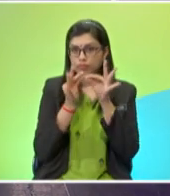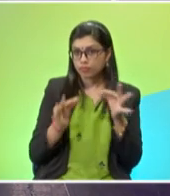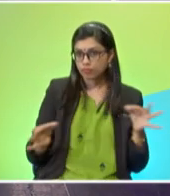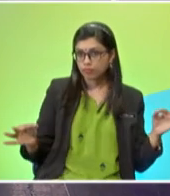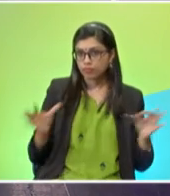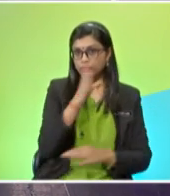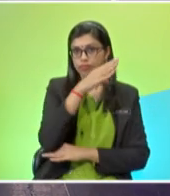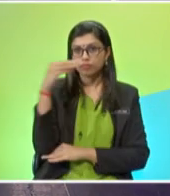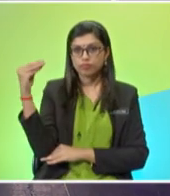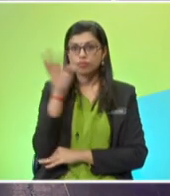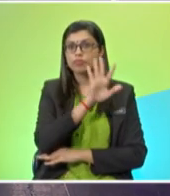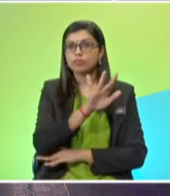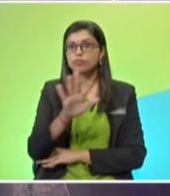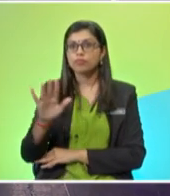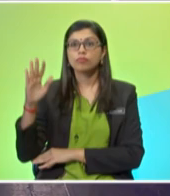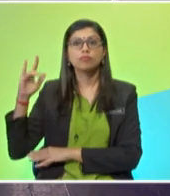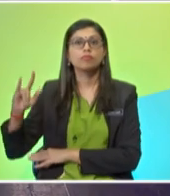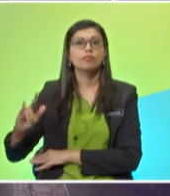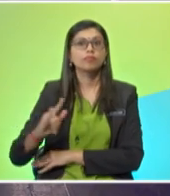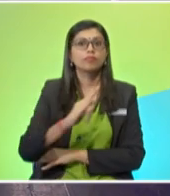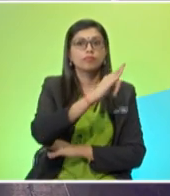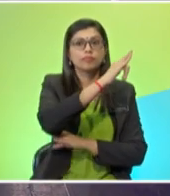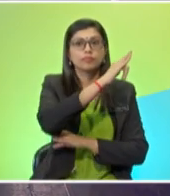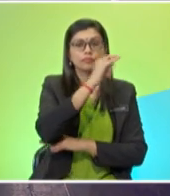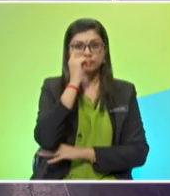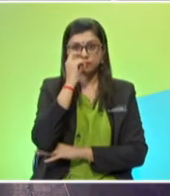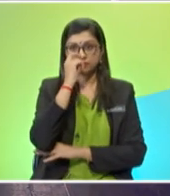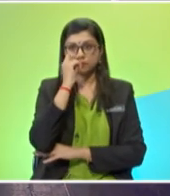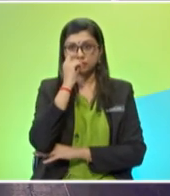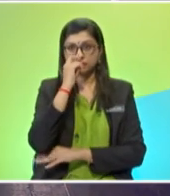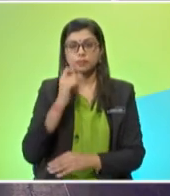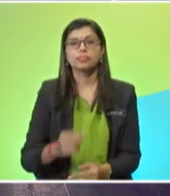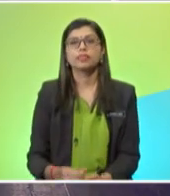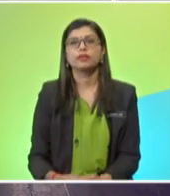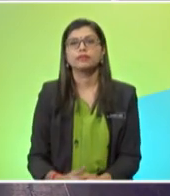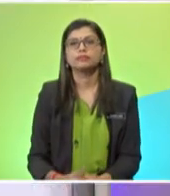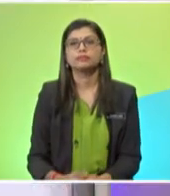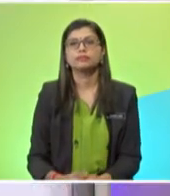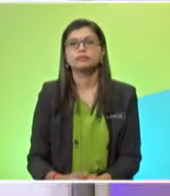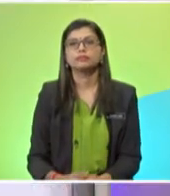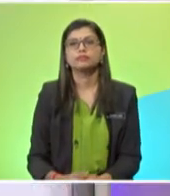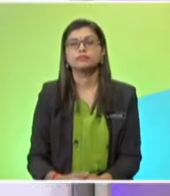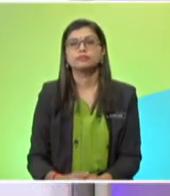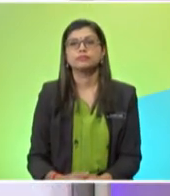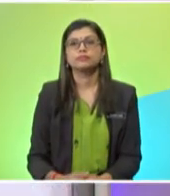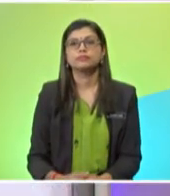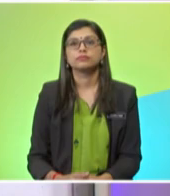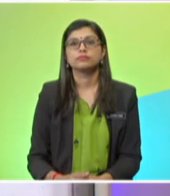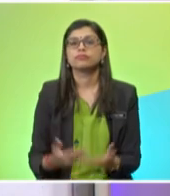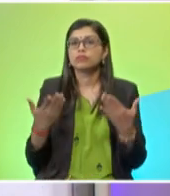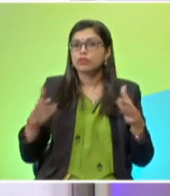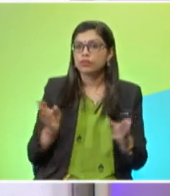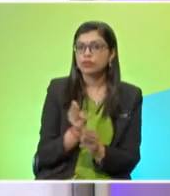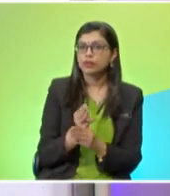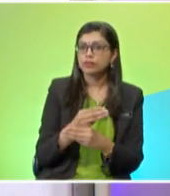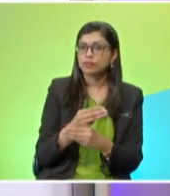spell the word aeroplane. Yes, sure. Okay. And right. We have made the craft. We have write